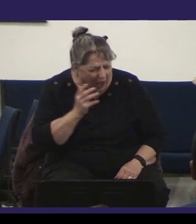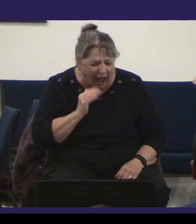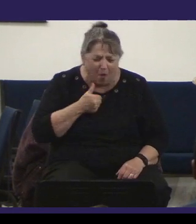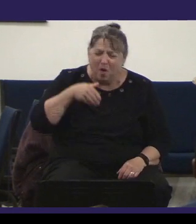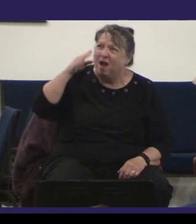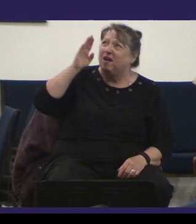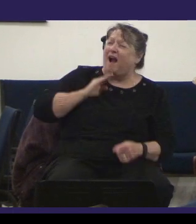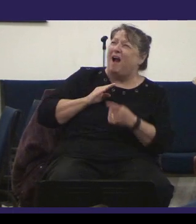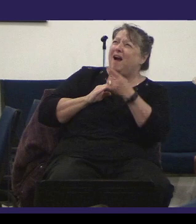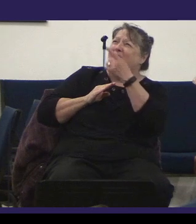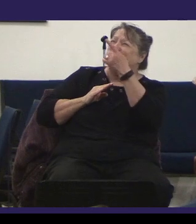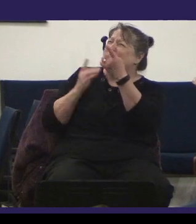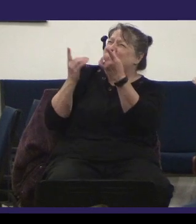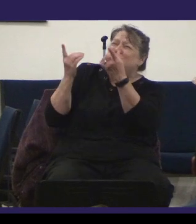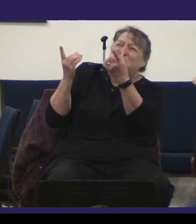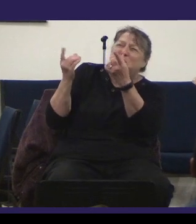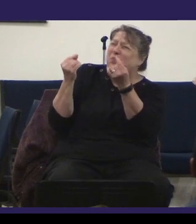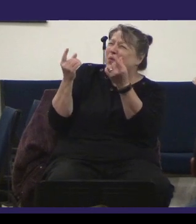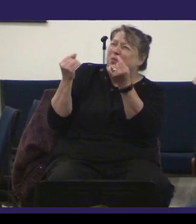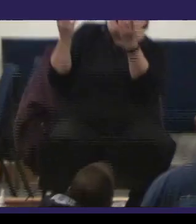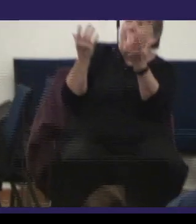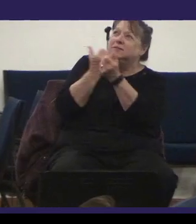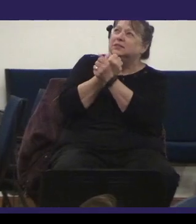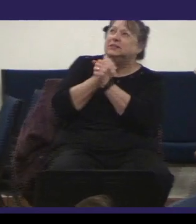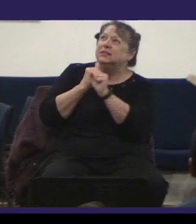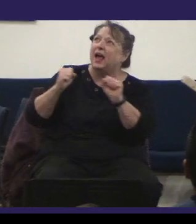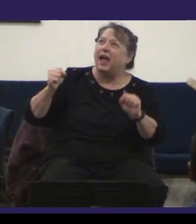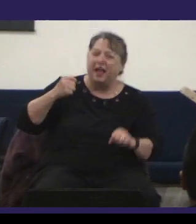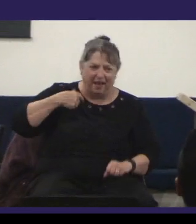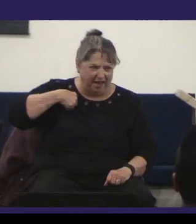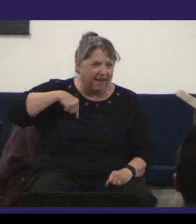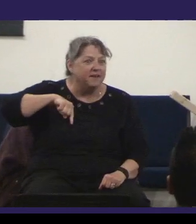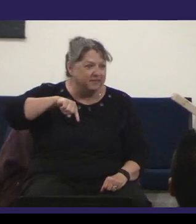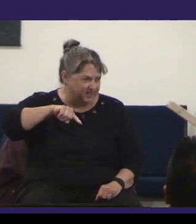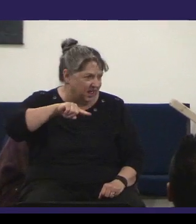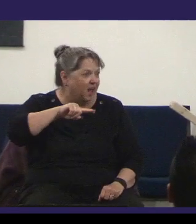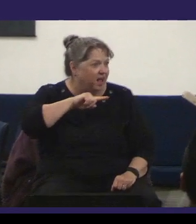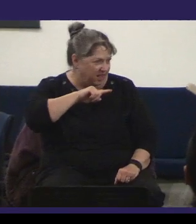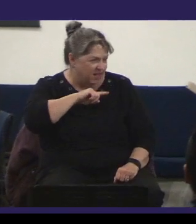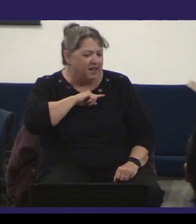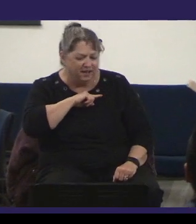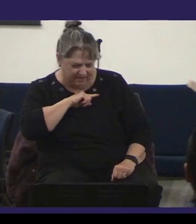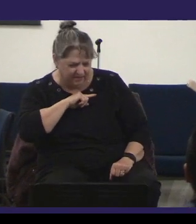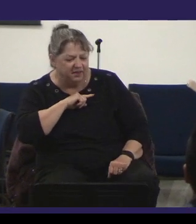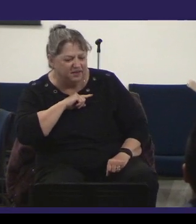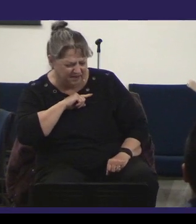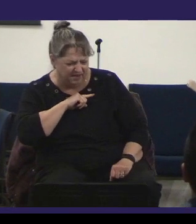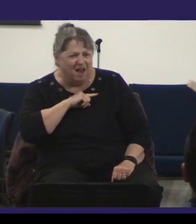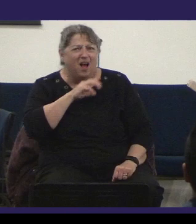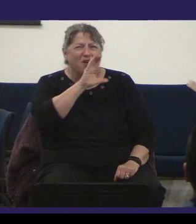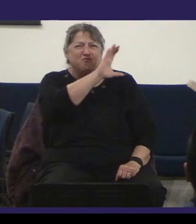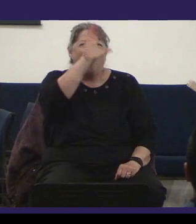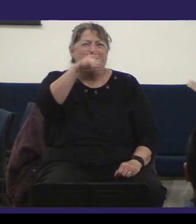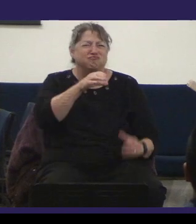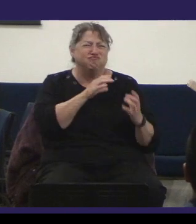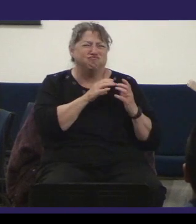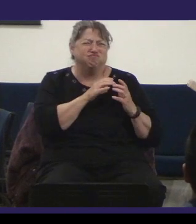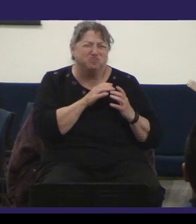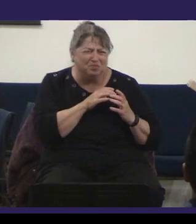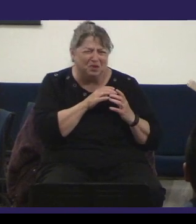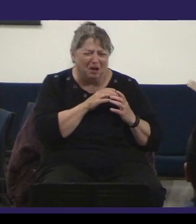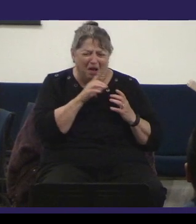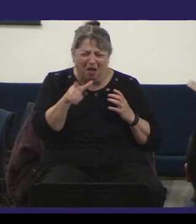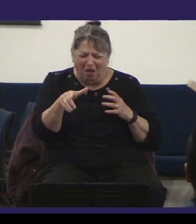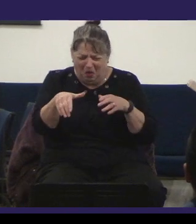our God, this is what he does. He saves us. He bore the cross, beat the